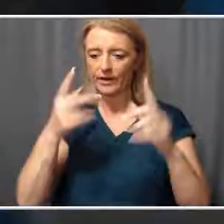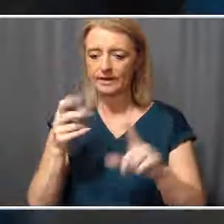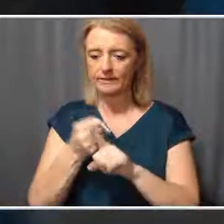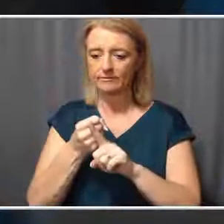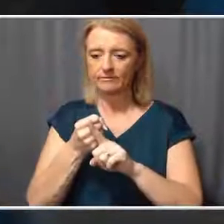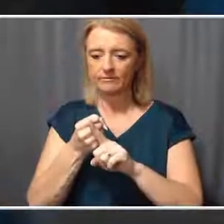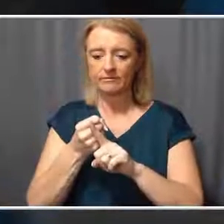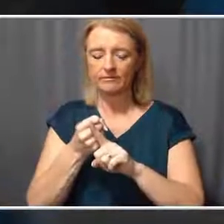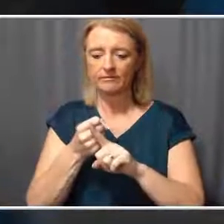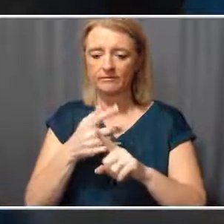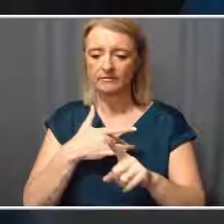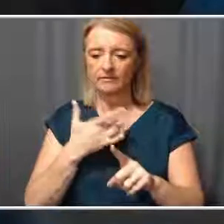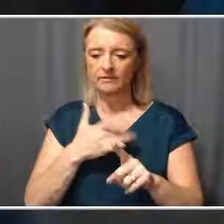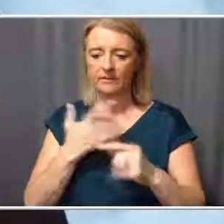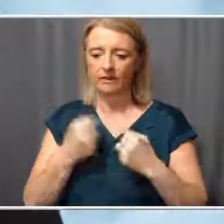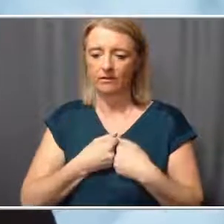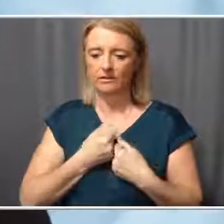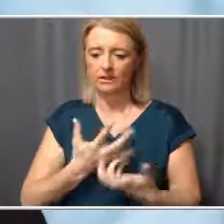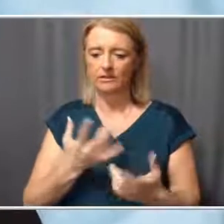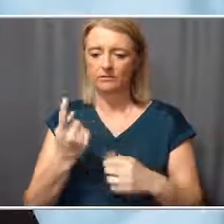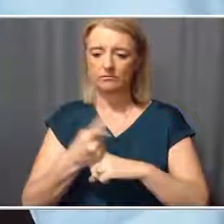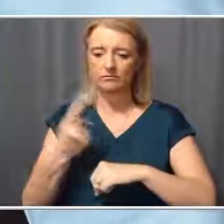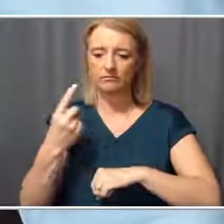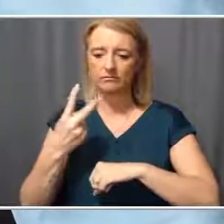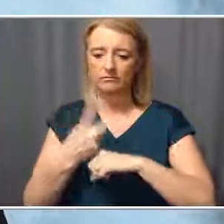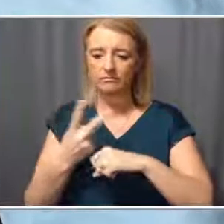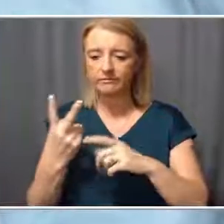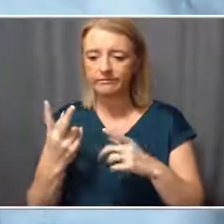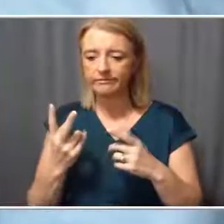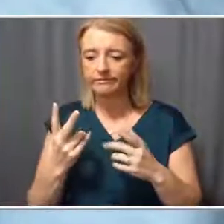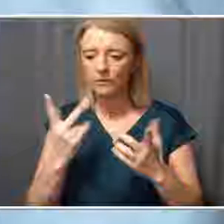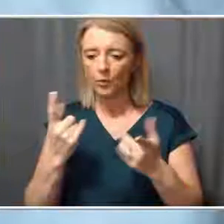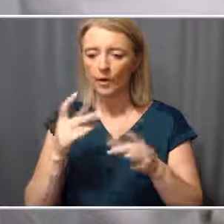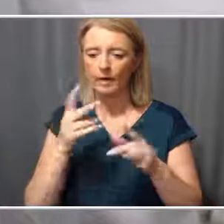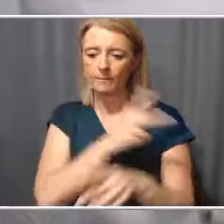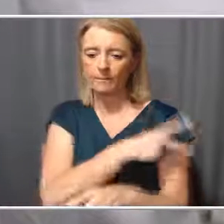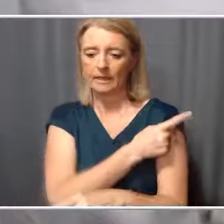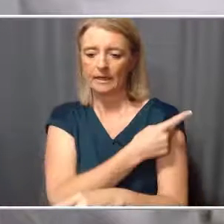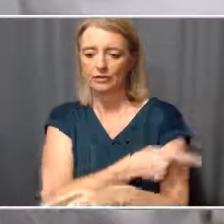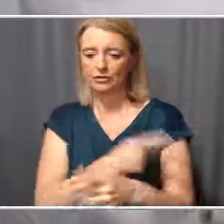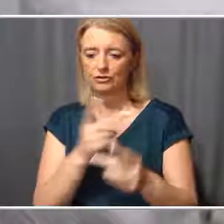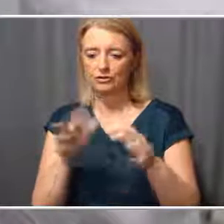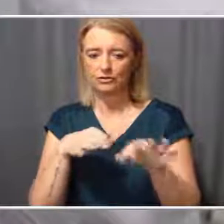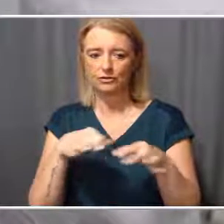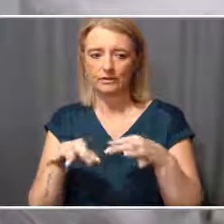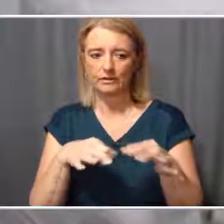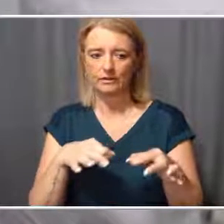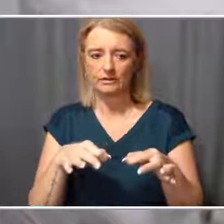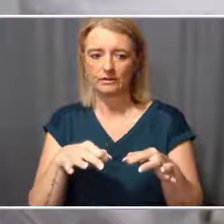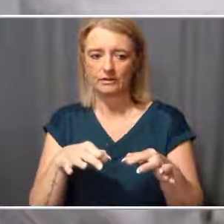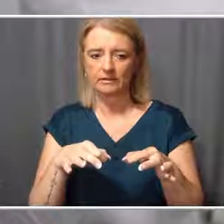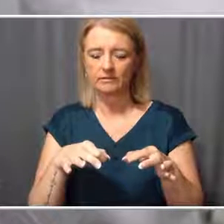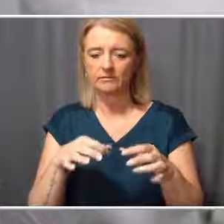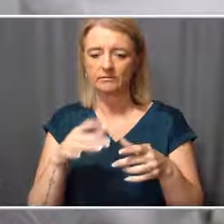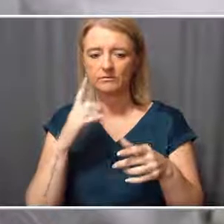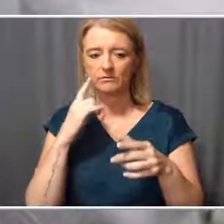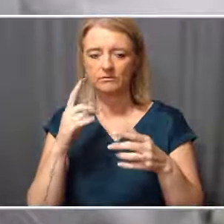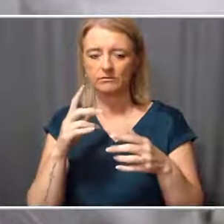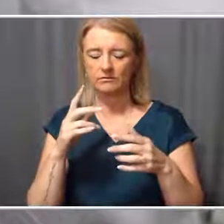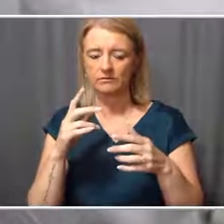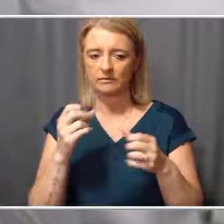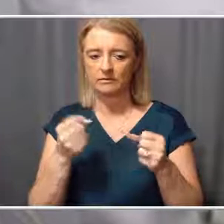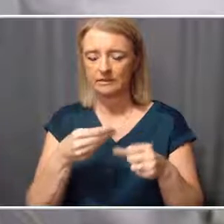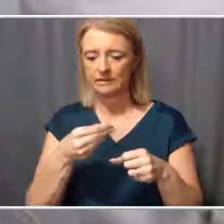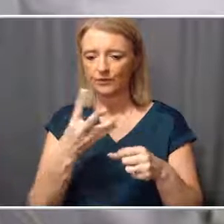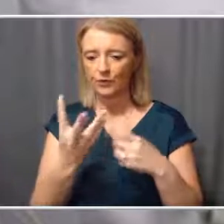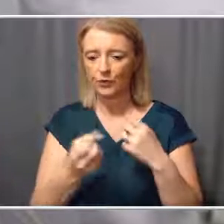That story is common among the millions of migraine sufferers, but that patient found relief thanks to a new kind of surgery. Here's how her surgeon